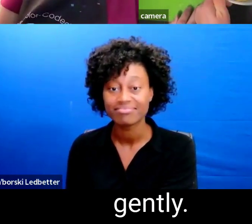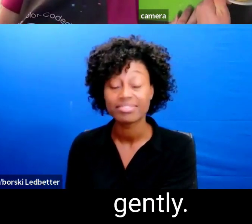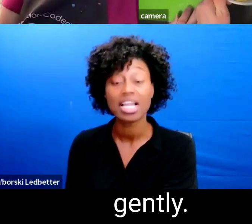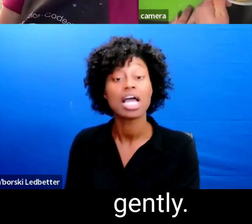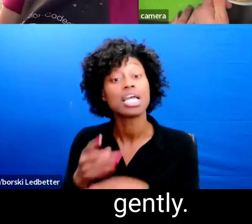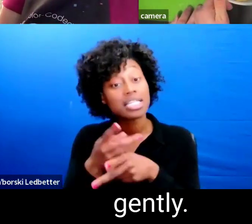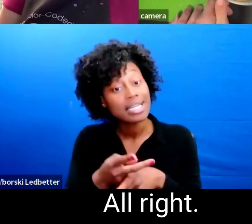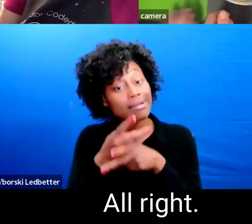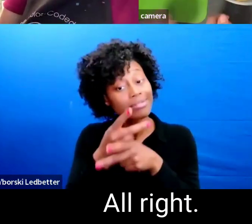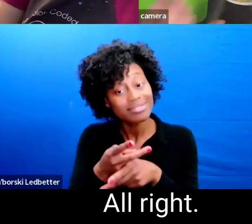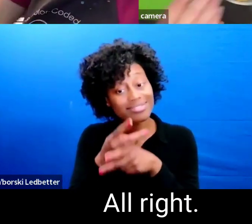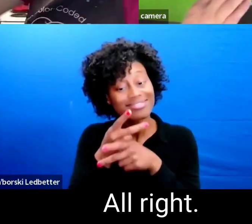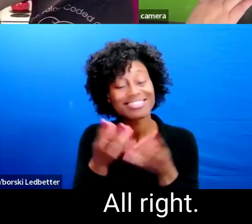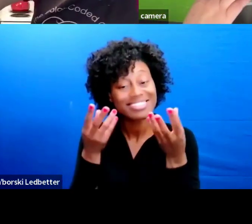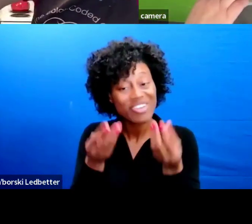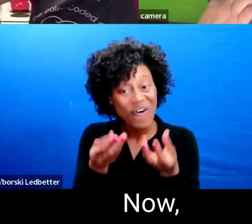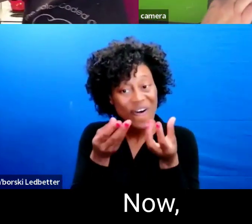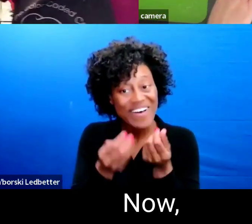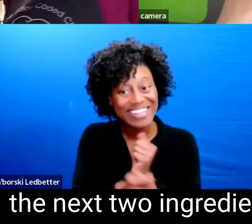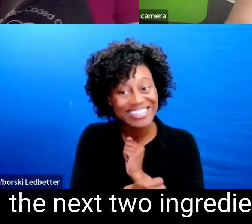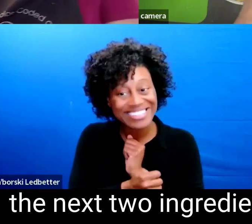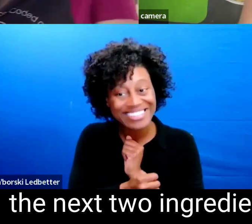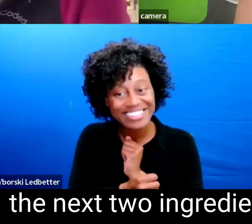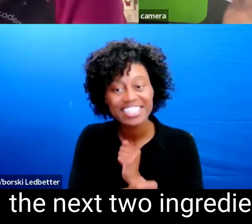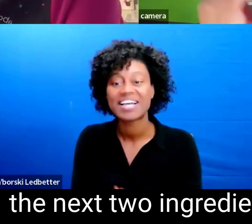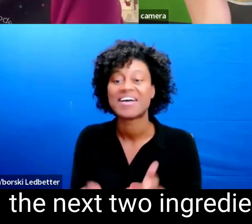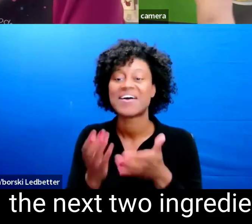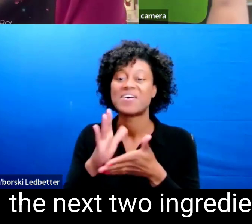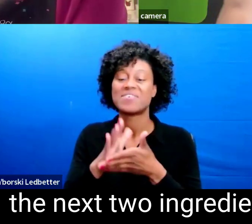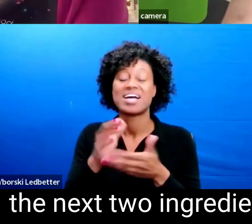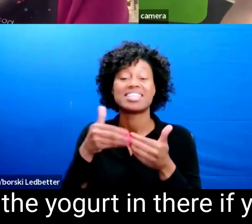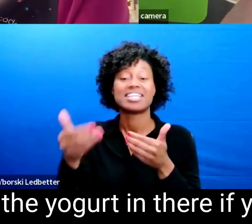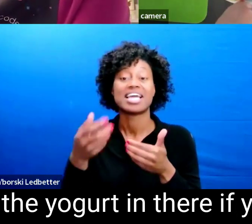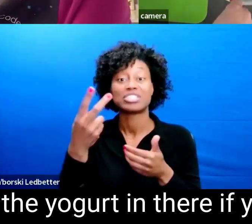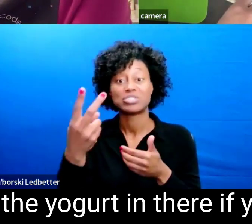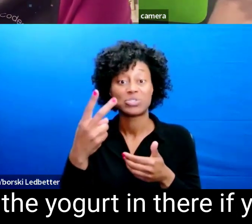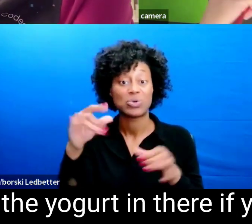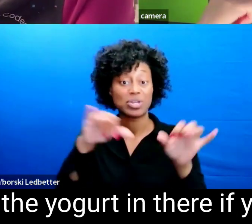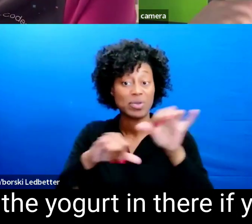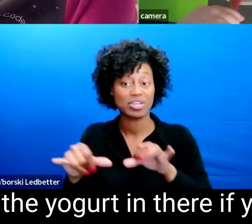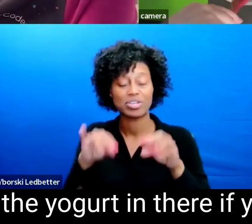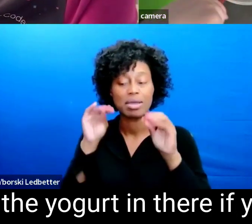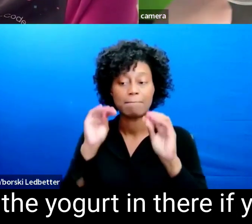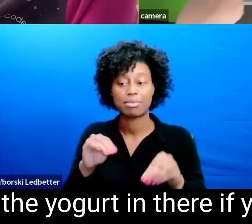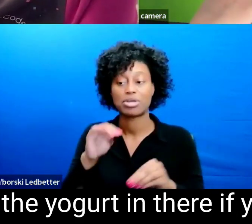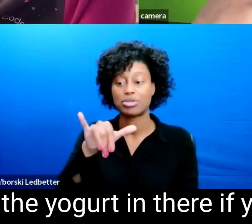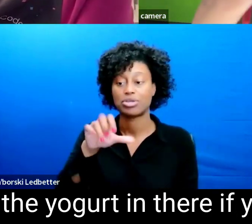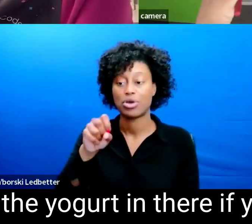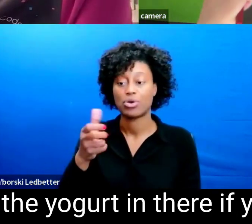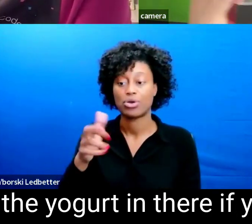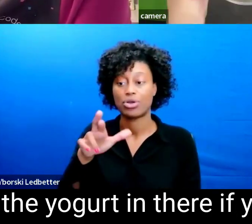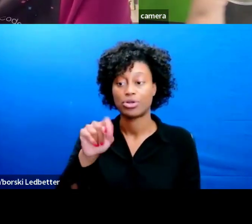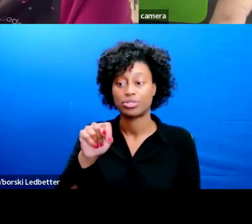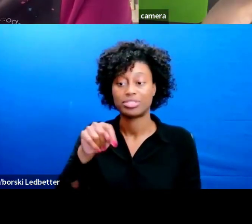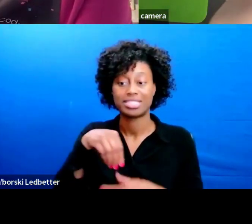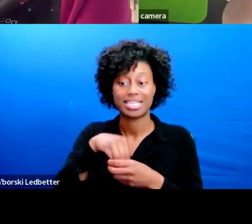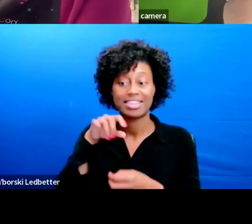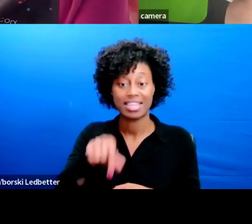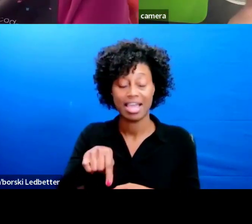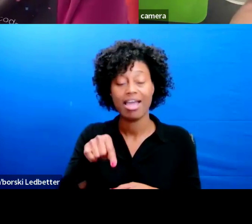Gently, gently. All right. Now the next two ingredients, you can put the yogurt in there if you would like to.